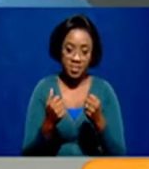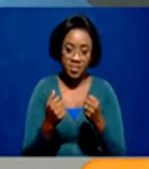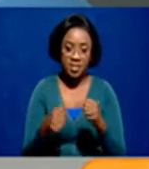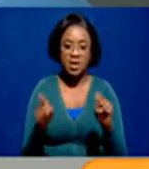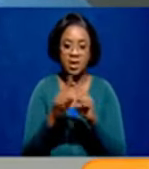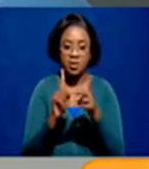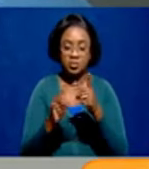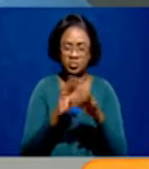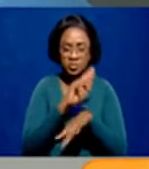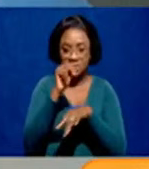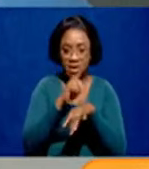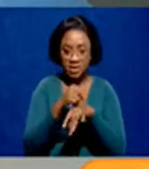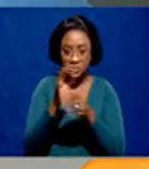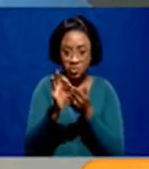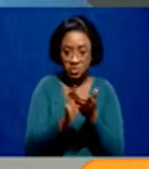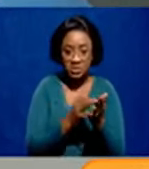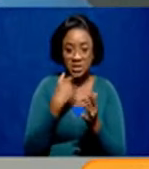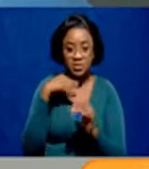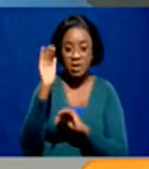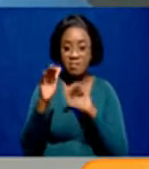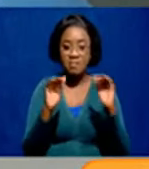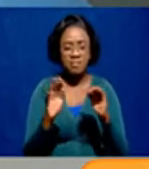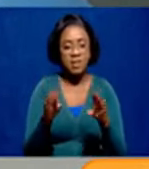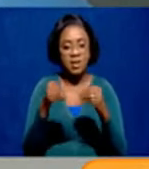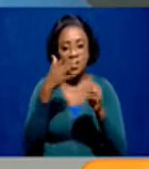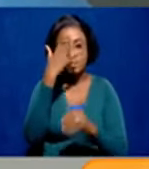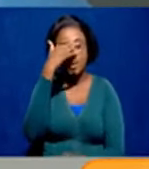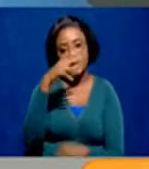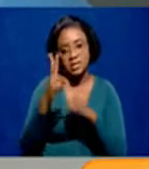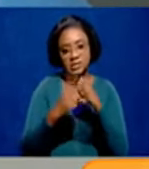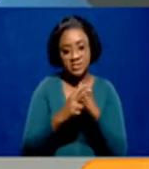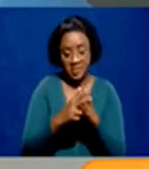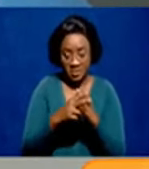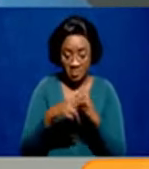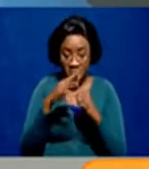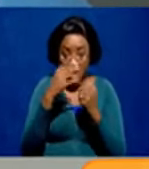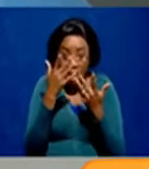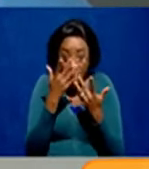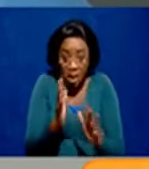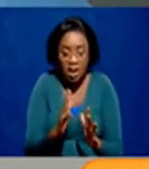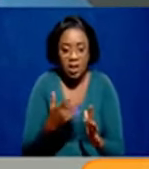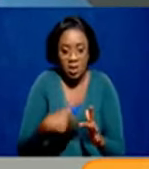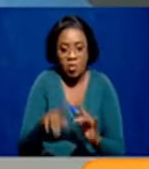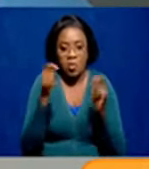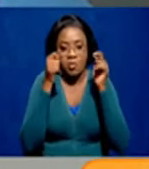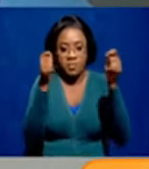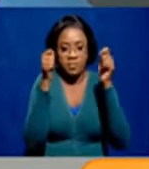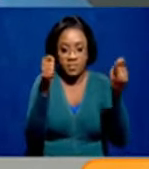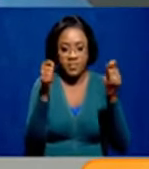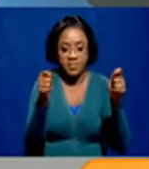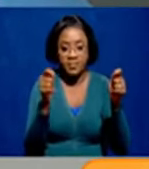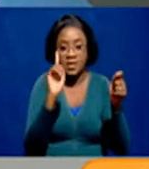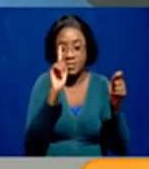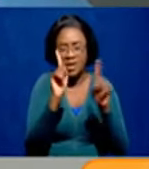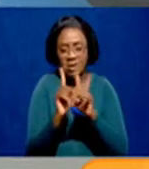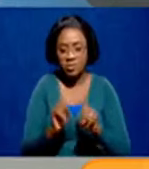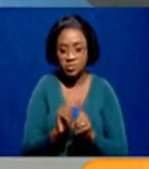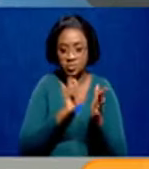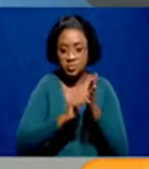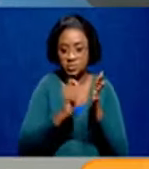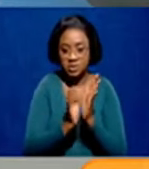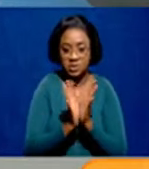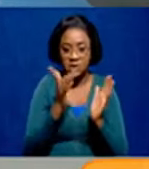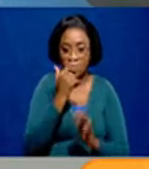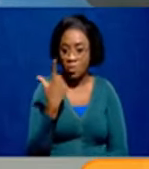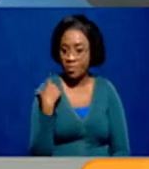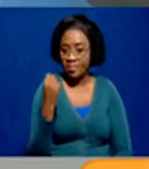National Treasury, where they will issue a seven-day strike notice. Now, in the meantime, KMPDU Secretary General Dr. Atellah